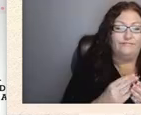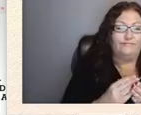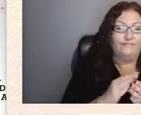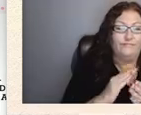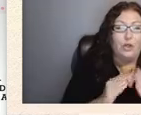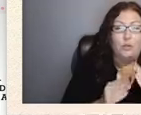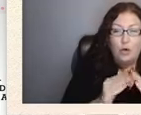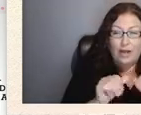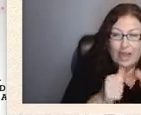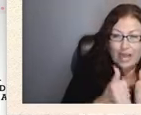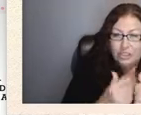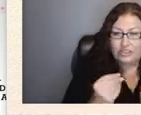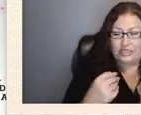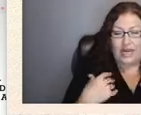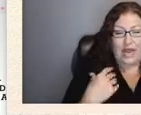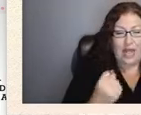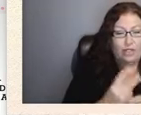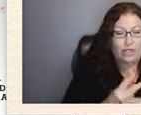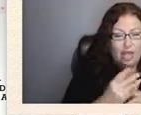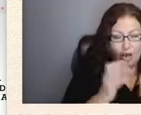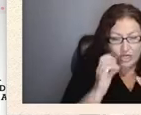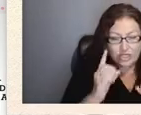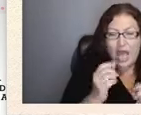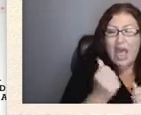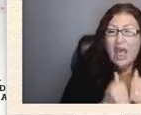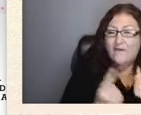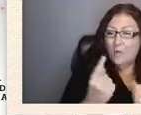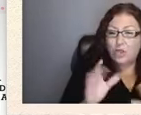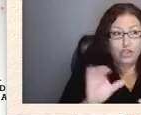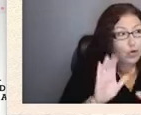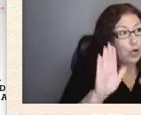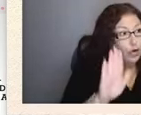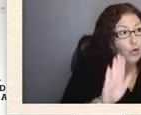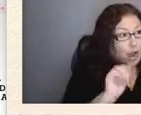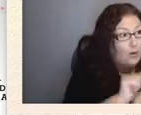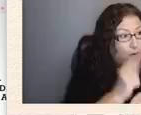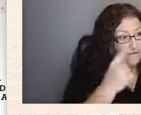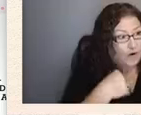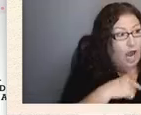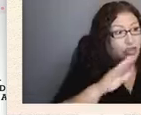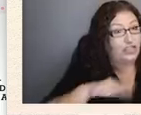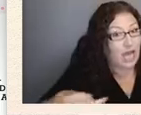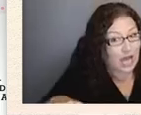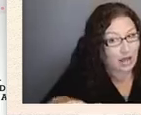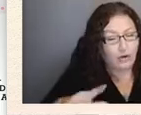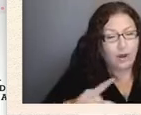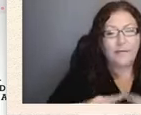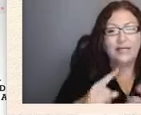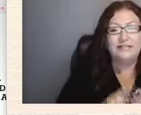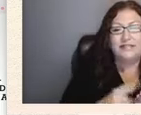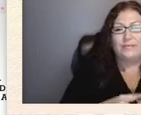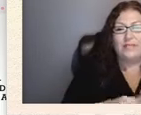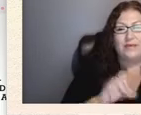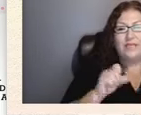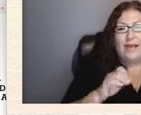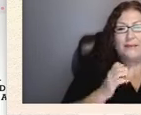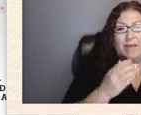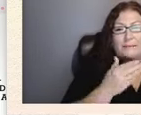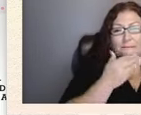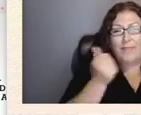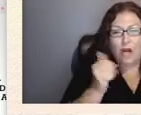agencies in healthcare and education where everybody is doing great work for our child, but sometimes there could just be better